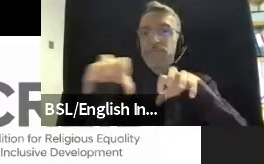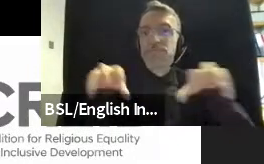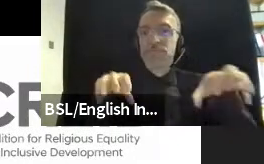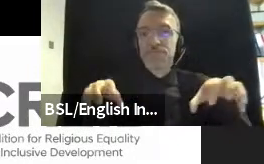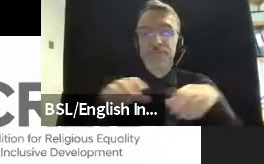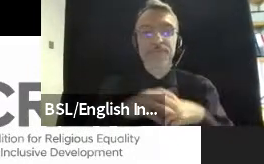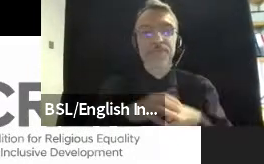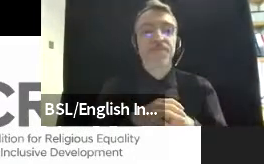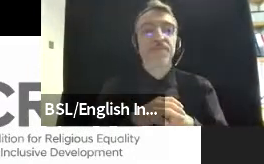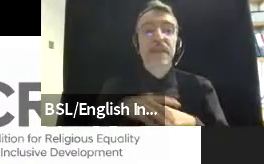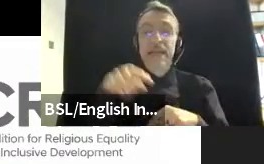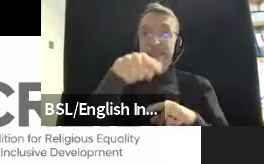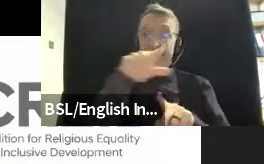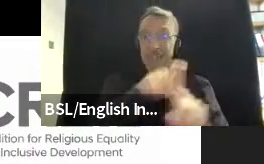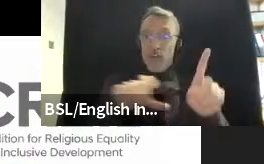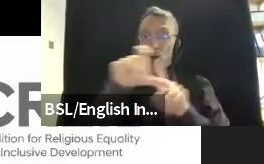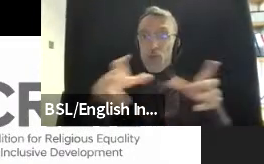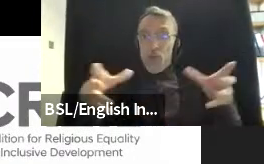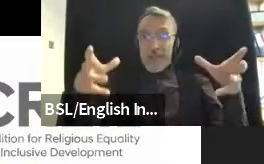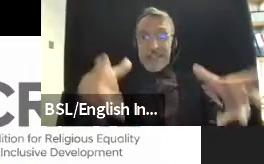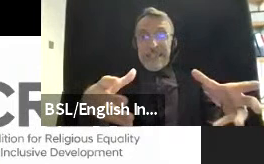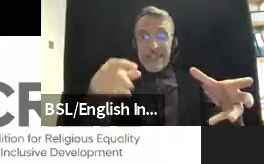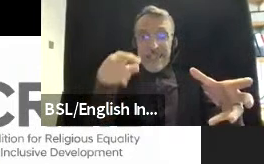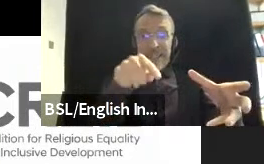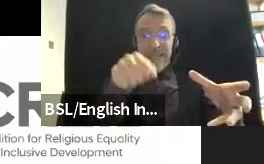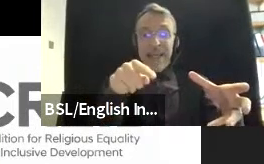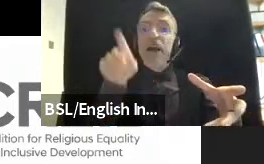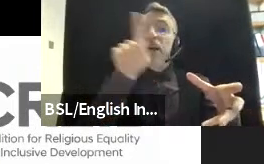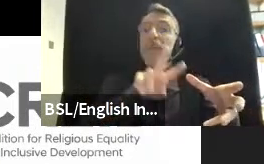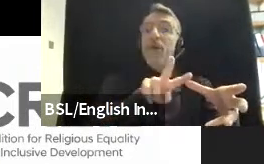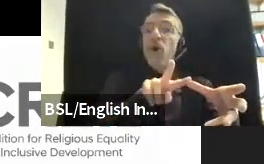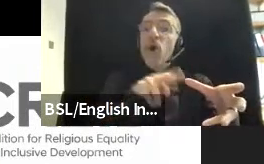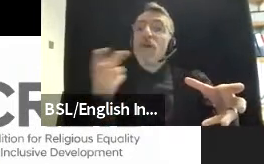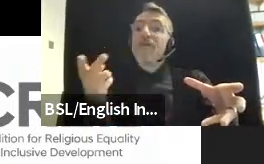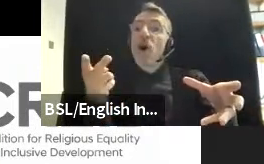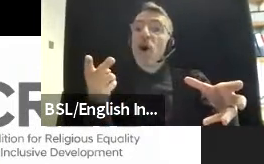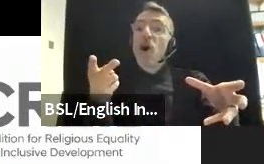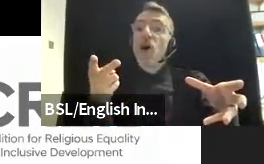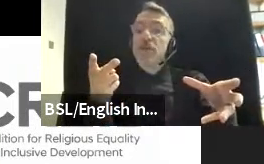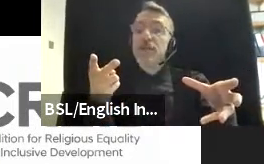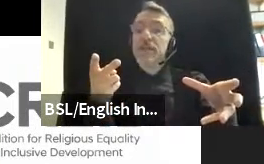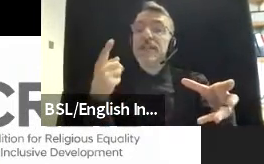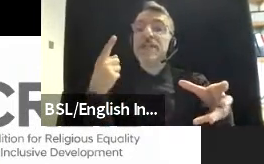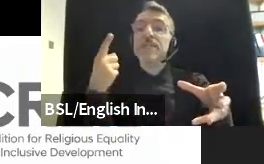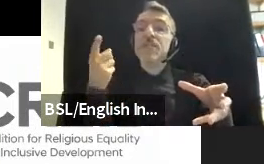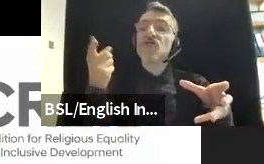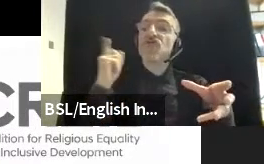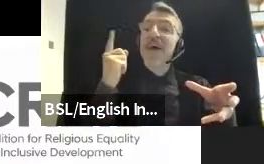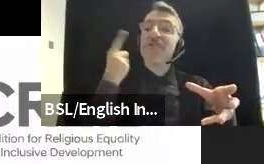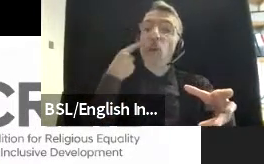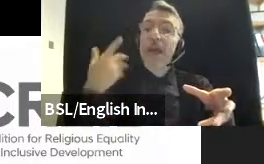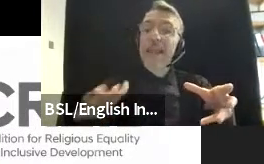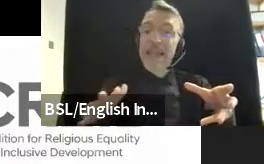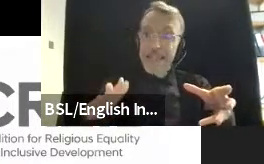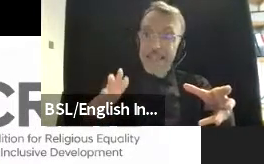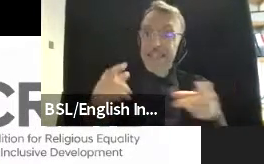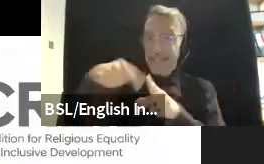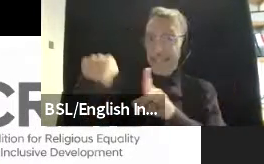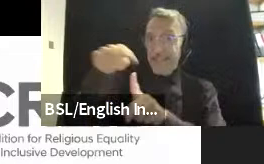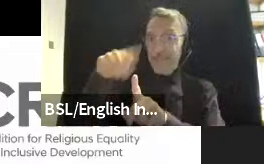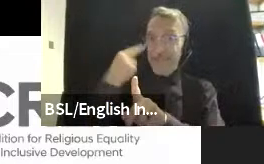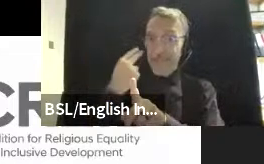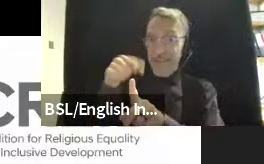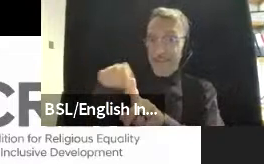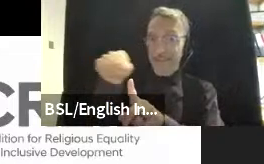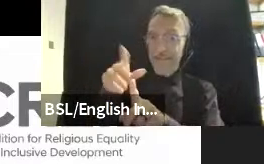I found that those who were converted to Jehovah's Witnesses, deaf people, they